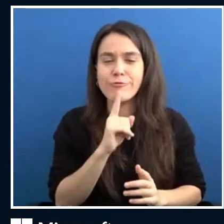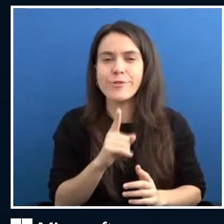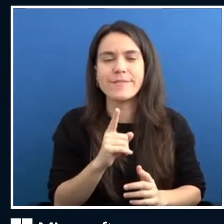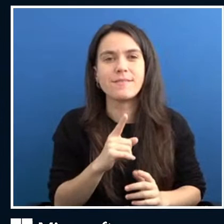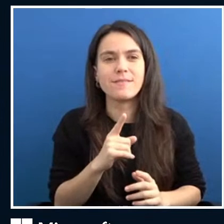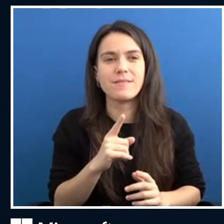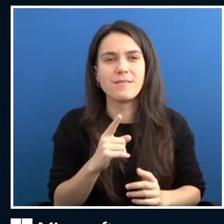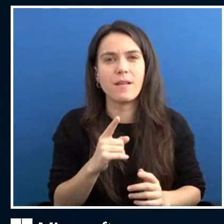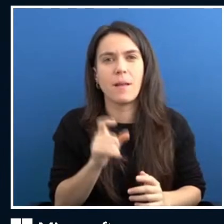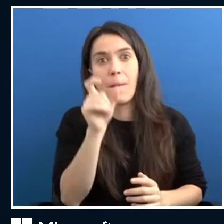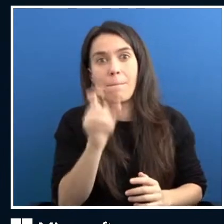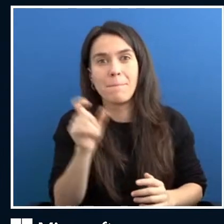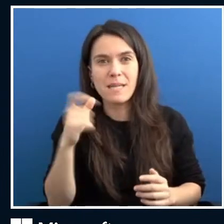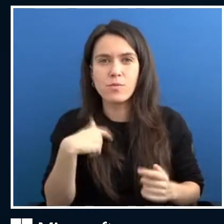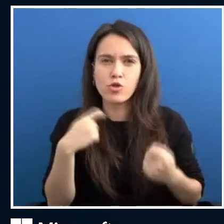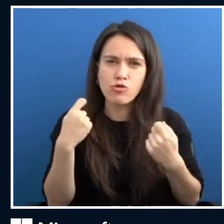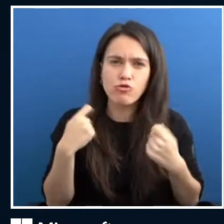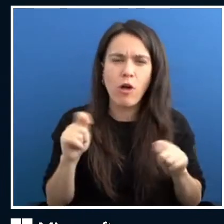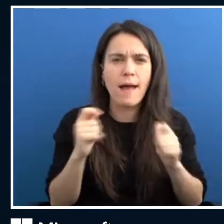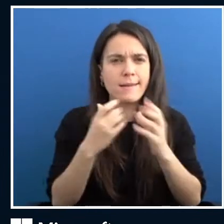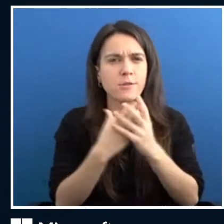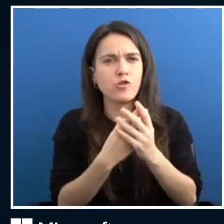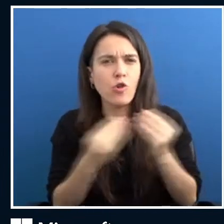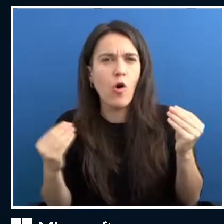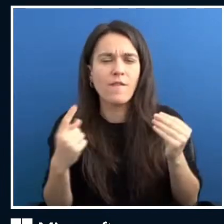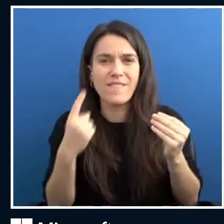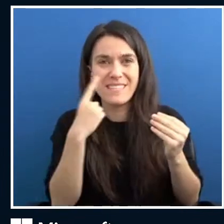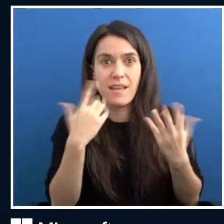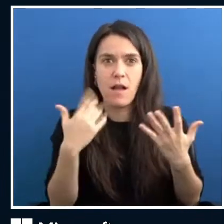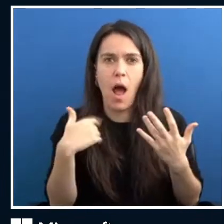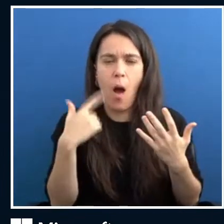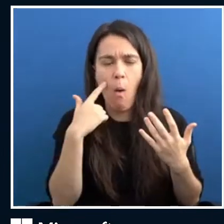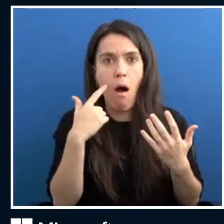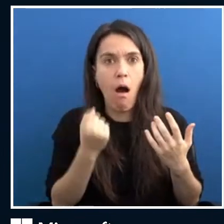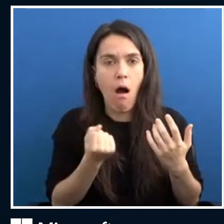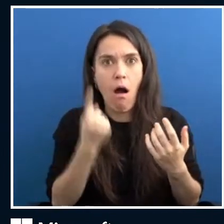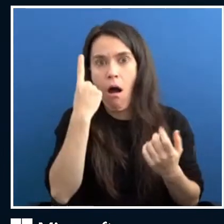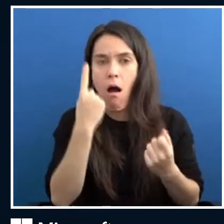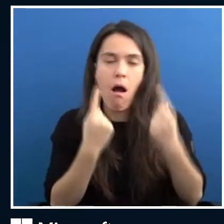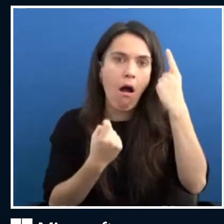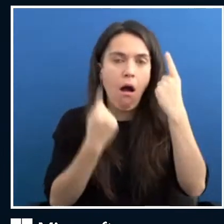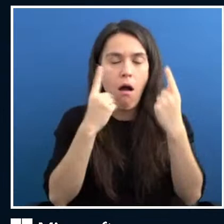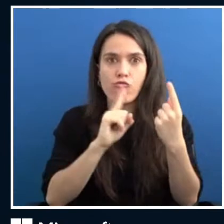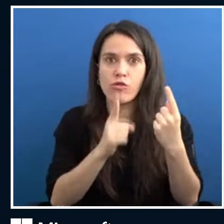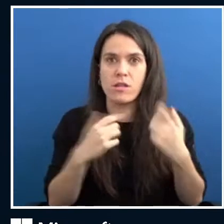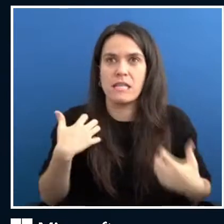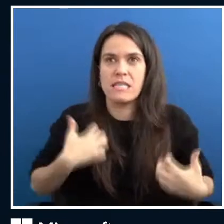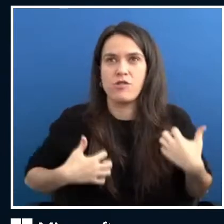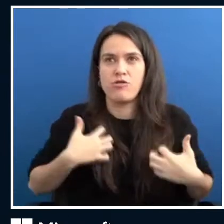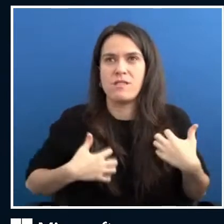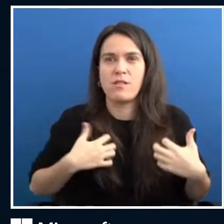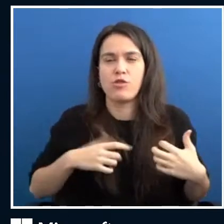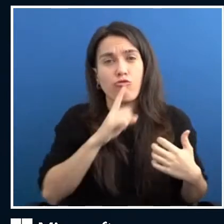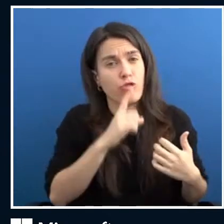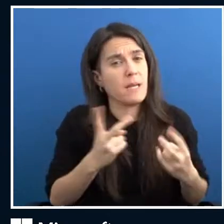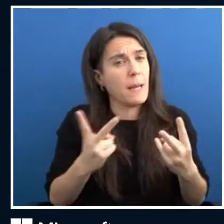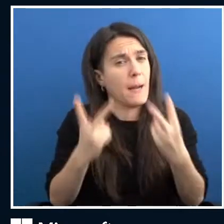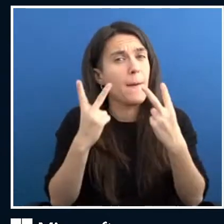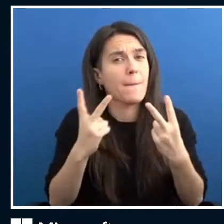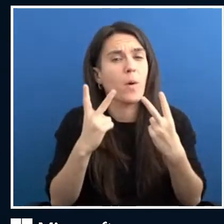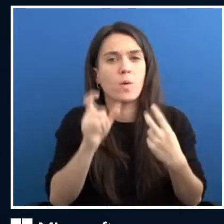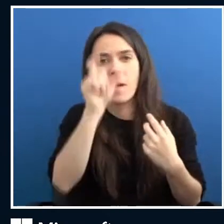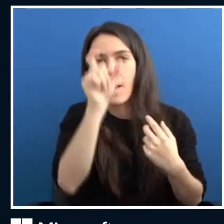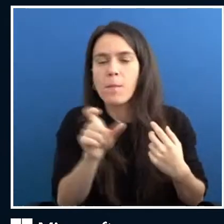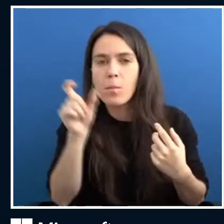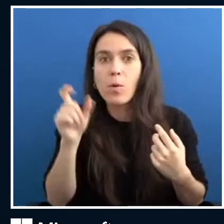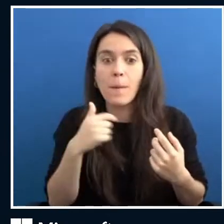to solve recently, we're getting lots of cutting edge things coming. So it's extremely important for people to get into this field. And